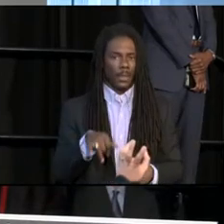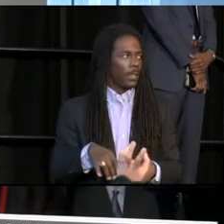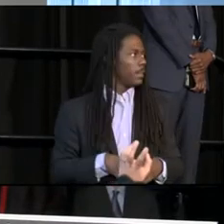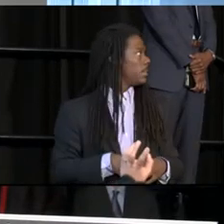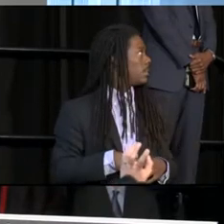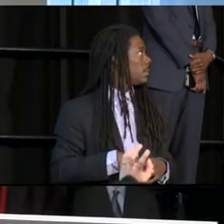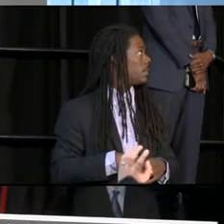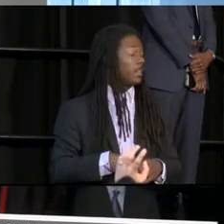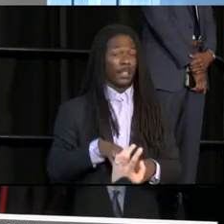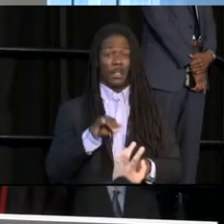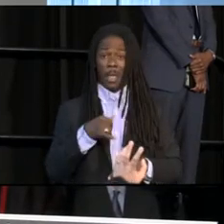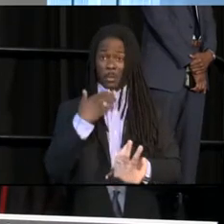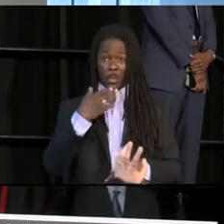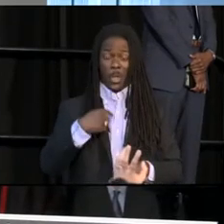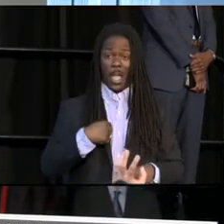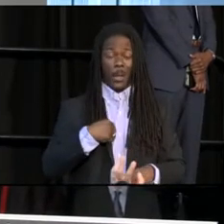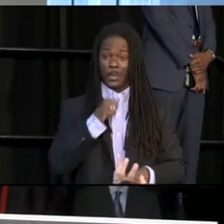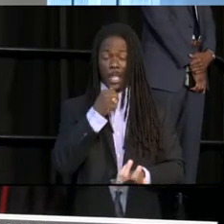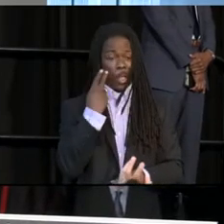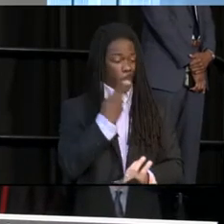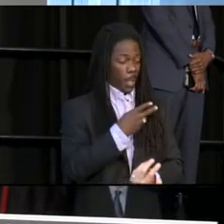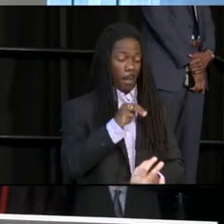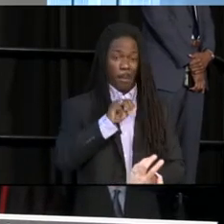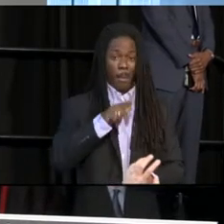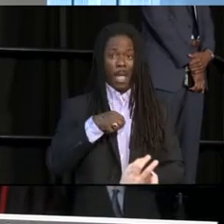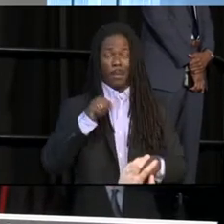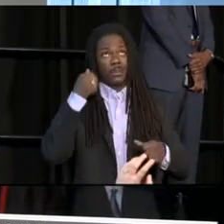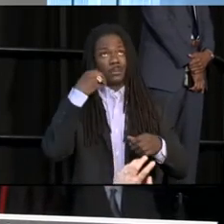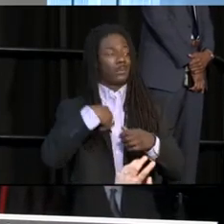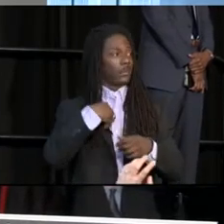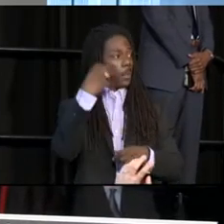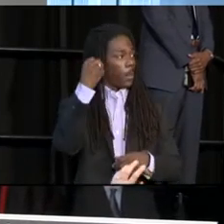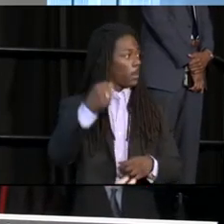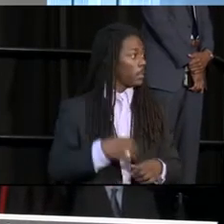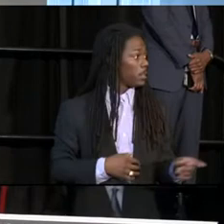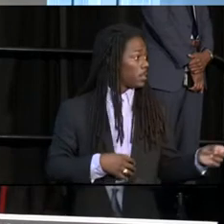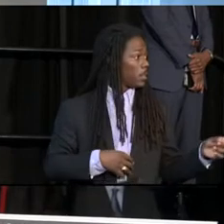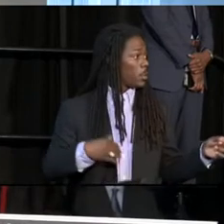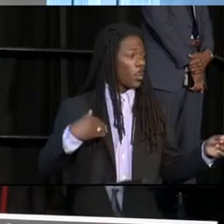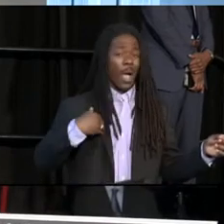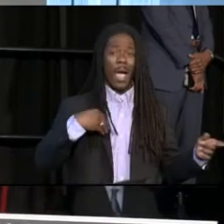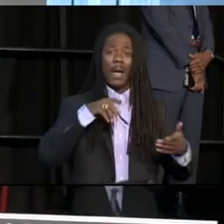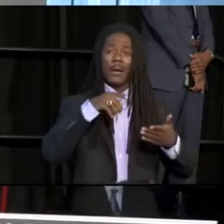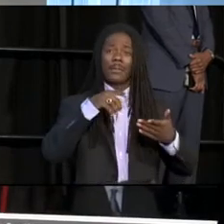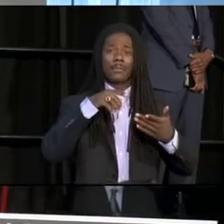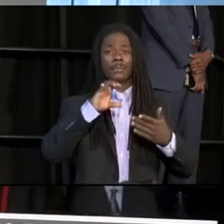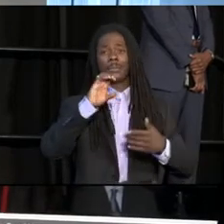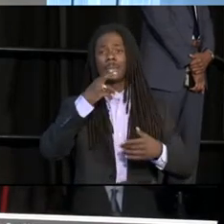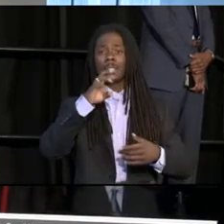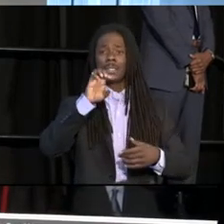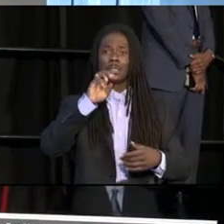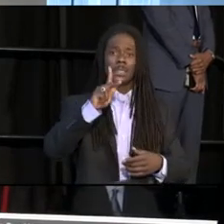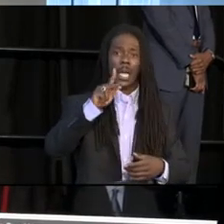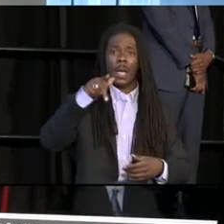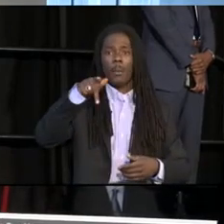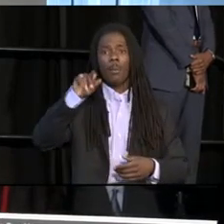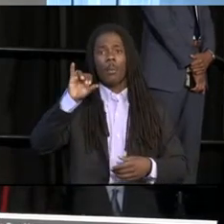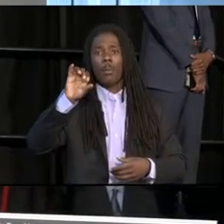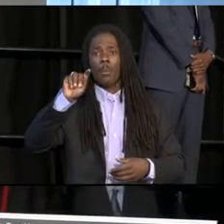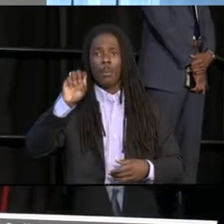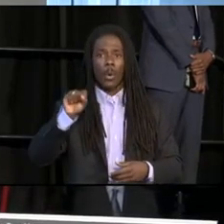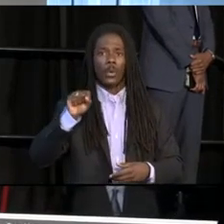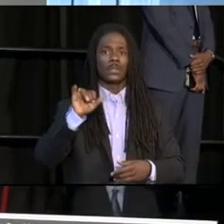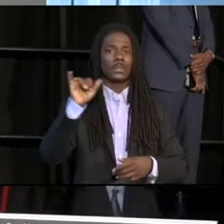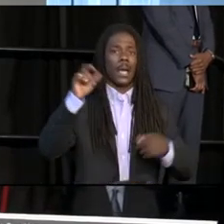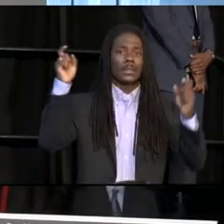That was pretty good. I wasn't even looking at the map. That was good. Are there checkpoints, Chief? Like you might see it in an inauguration